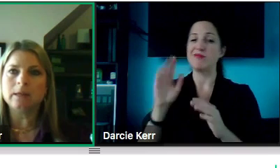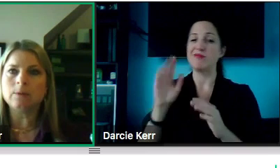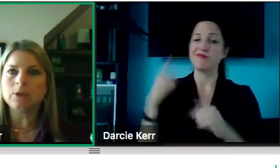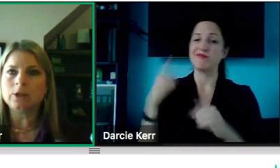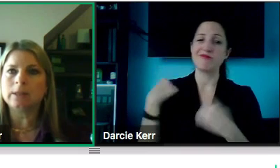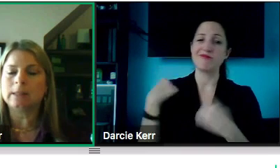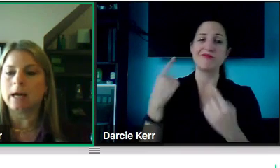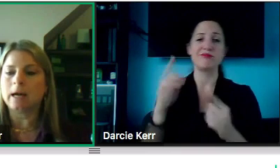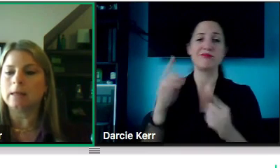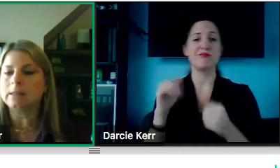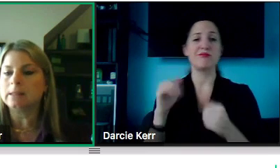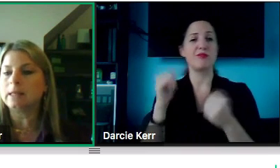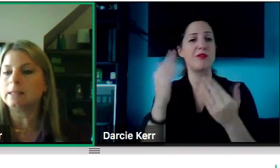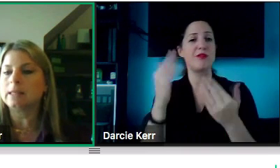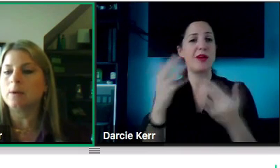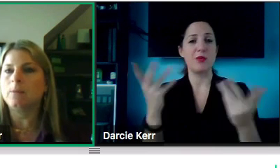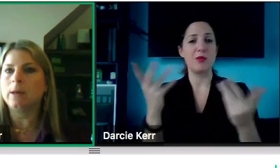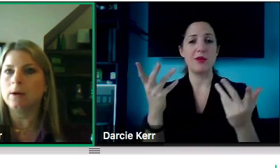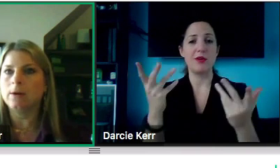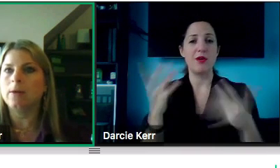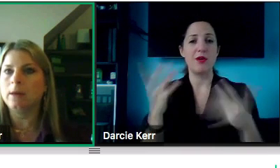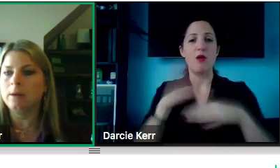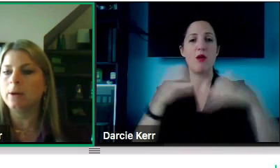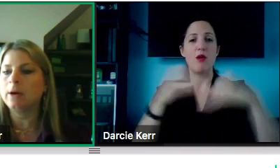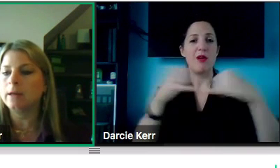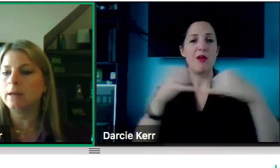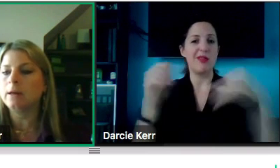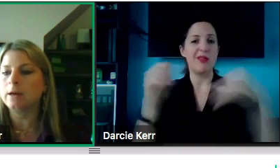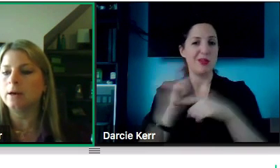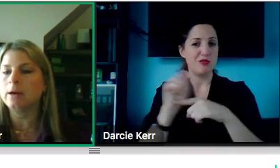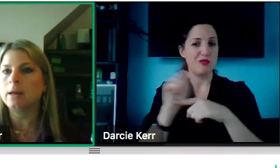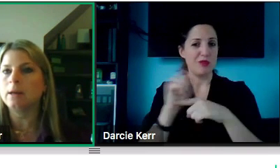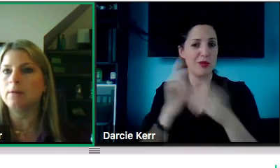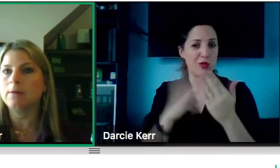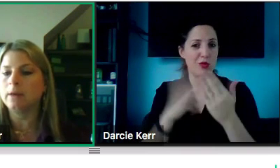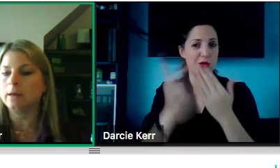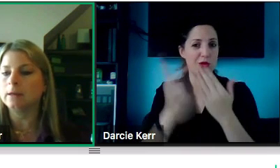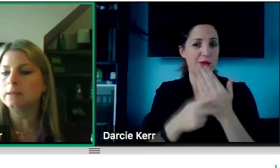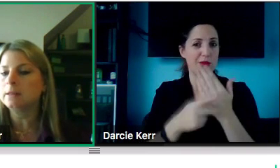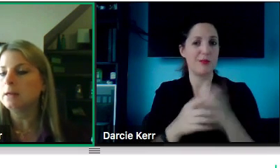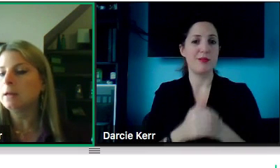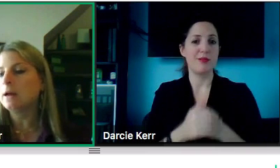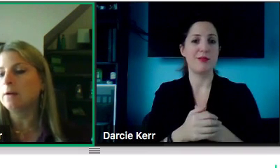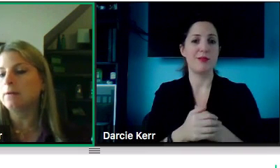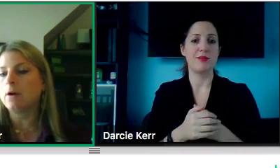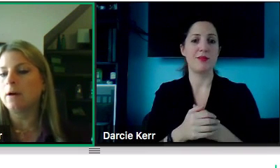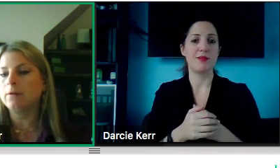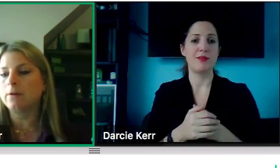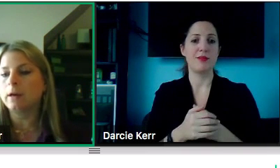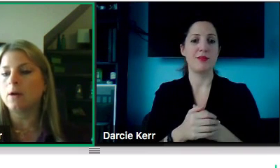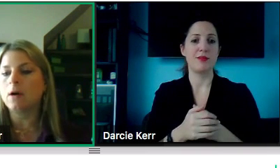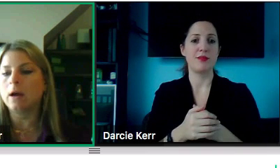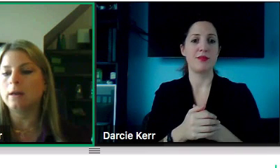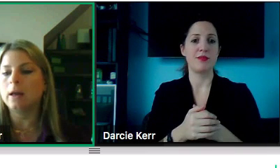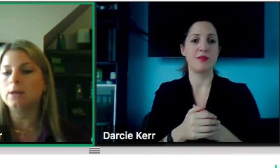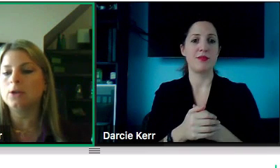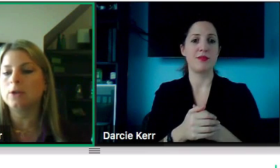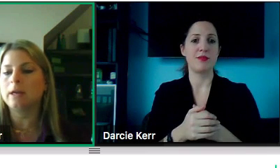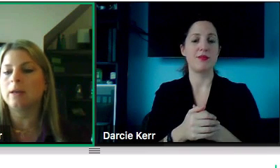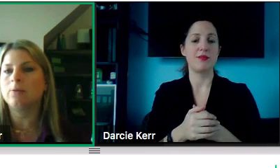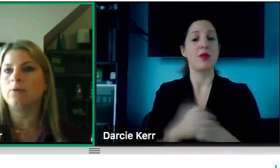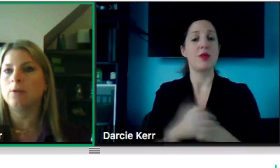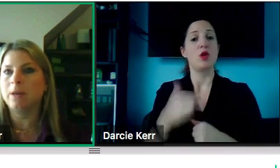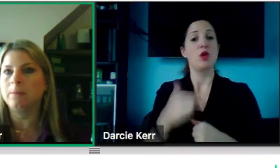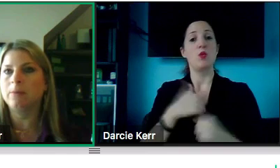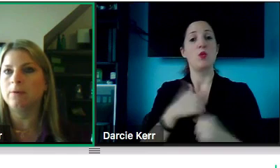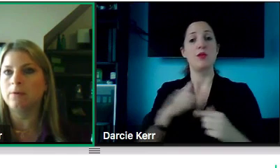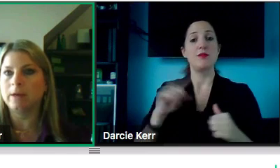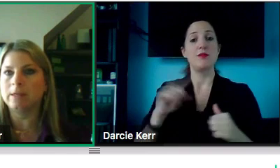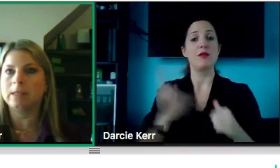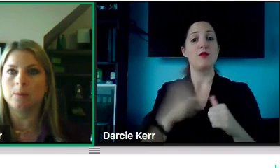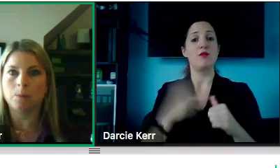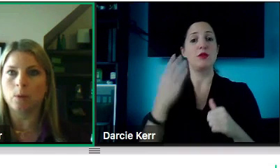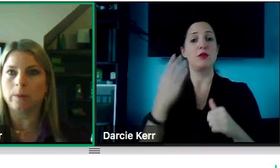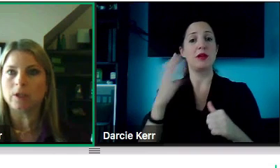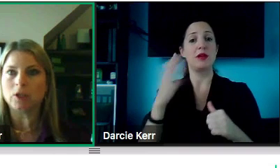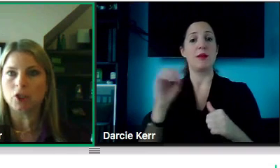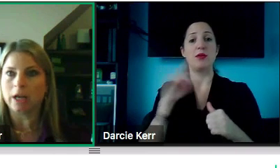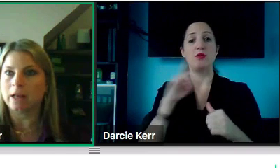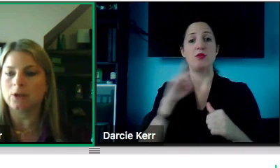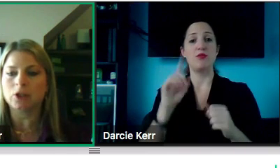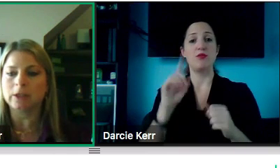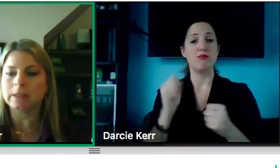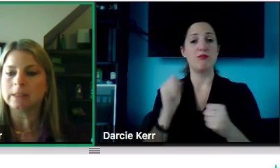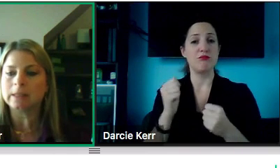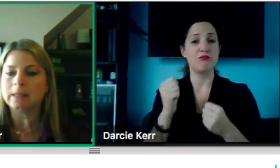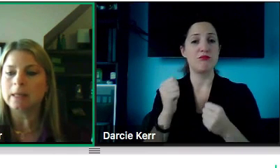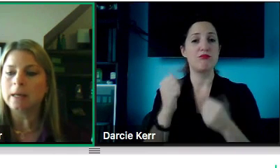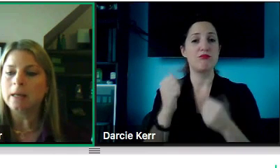what distinguishes us is that we are the pioneer in the field of offering online training for people facing